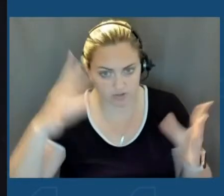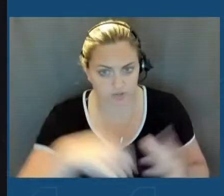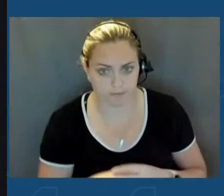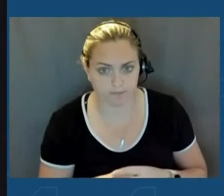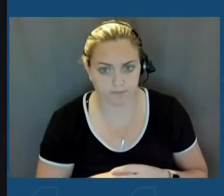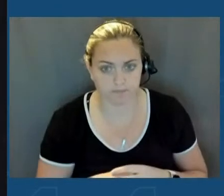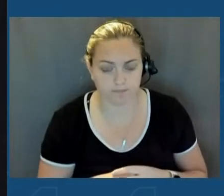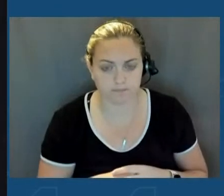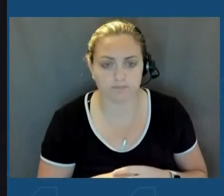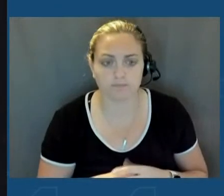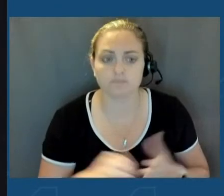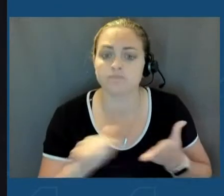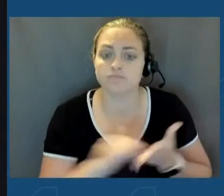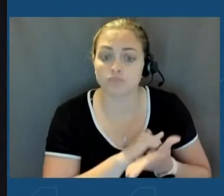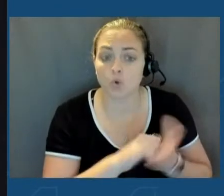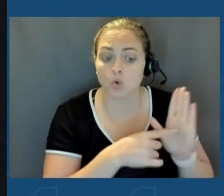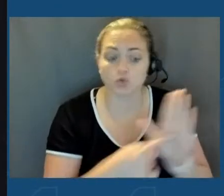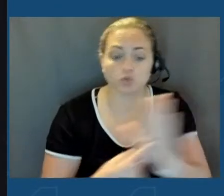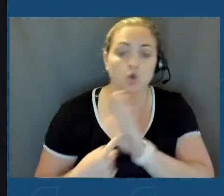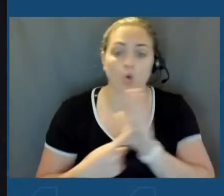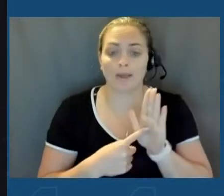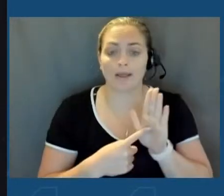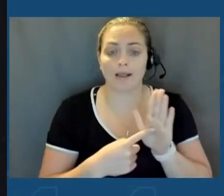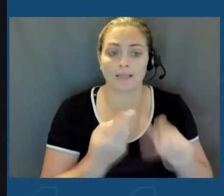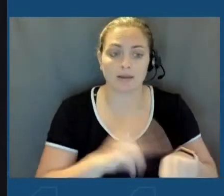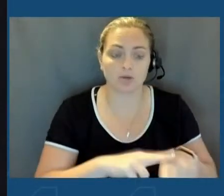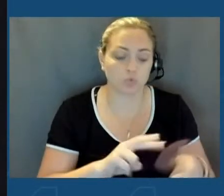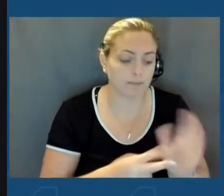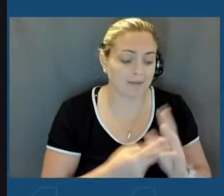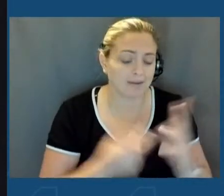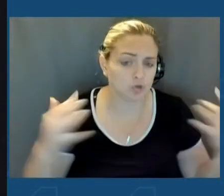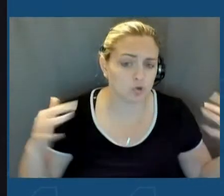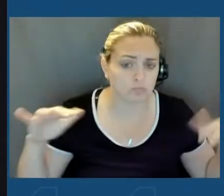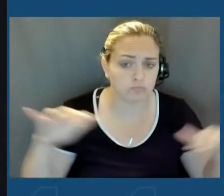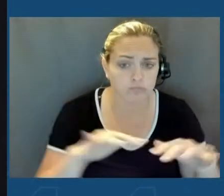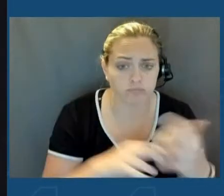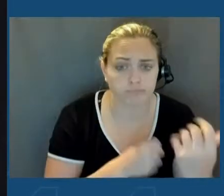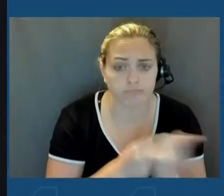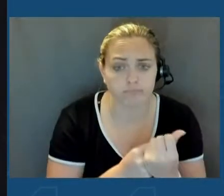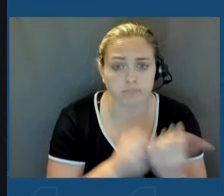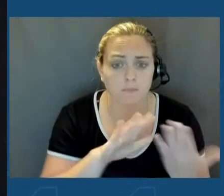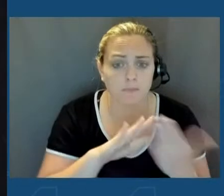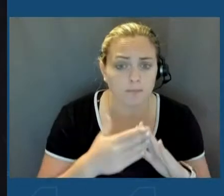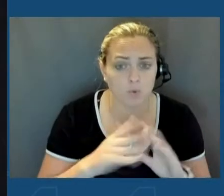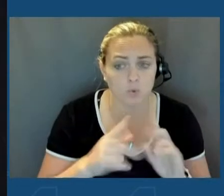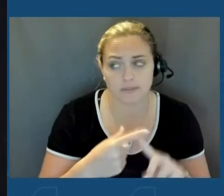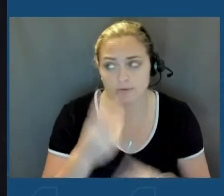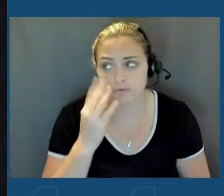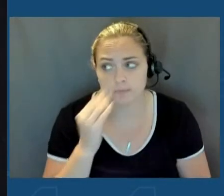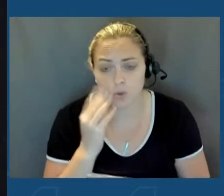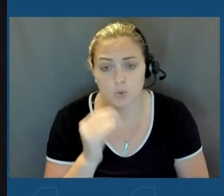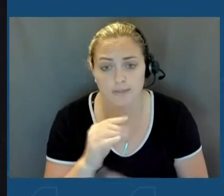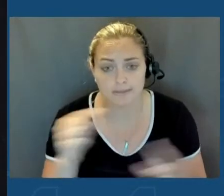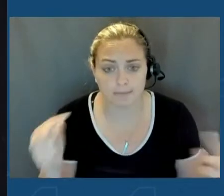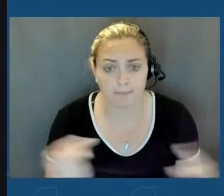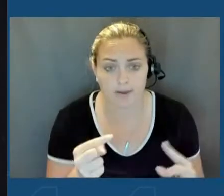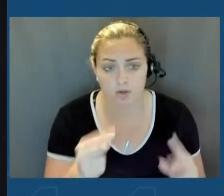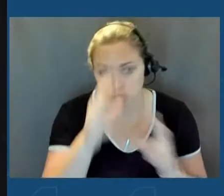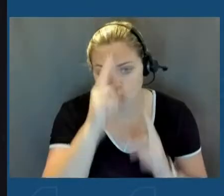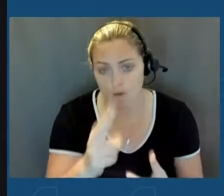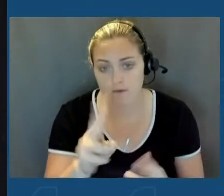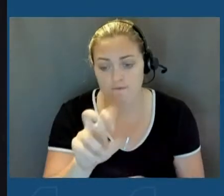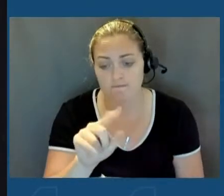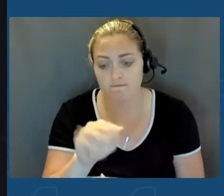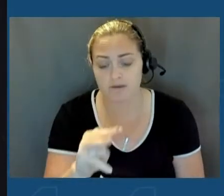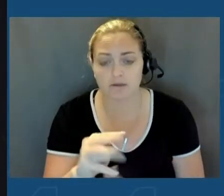New York is showing the nation what it means to rally around communities in pain, to honor victims and survivors with action